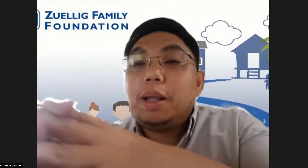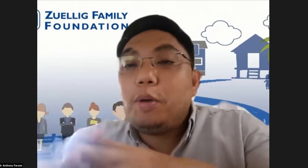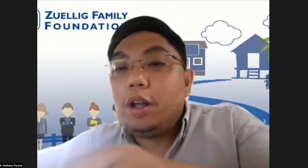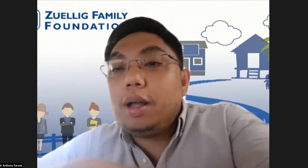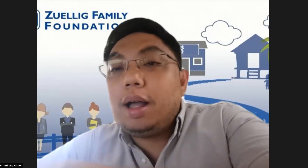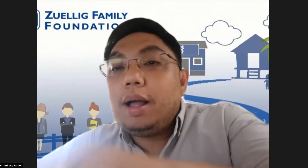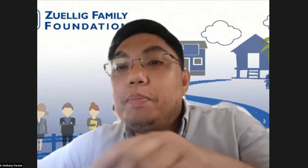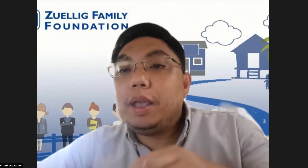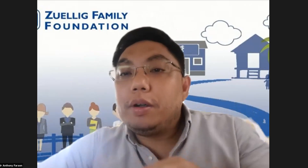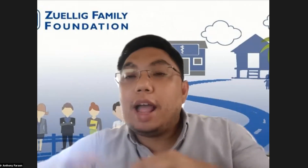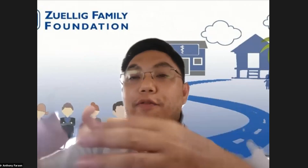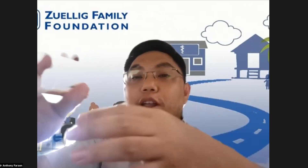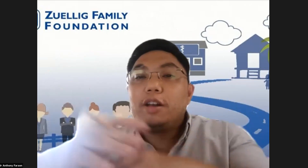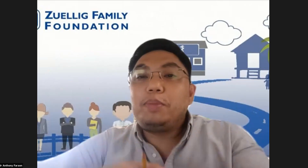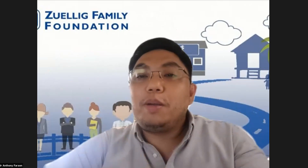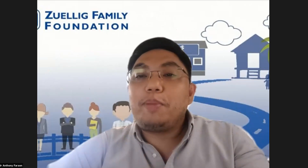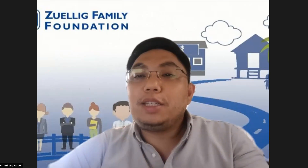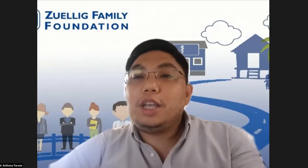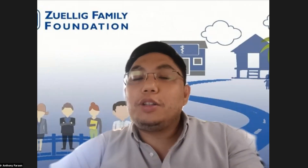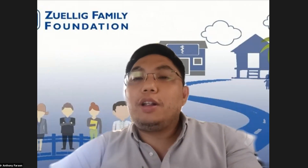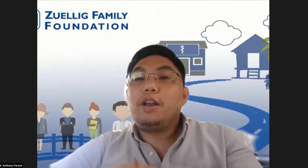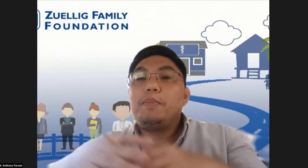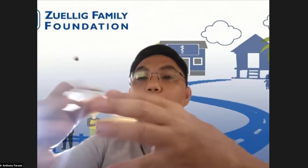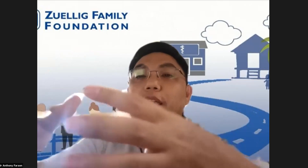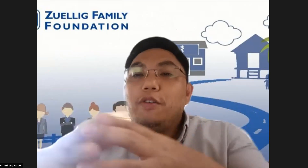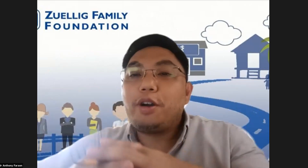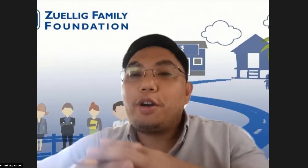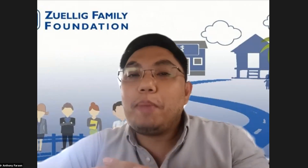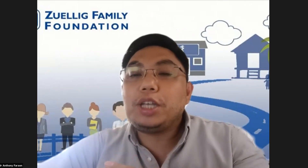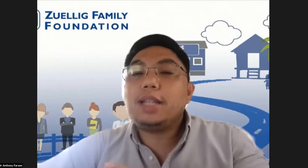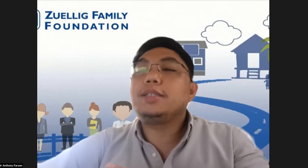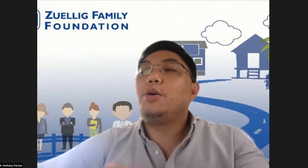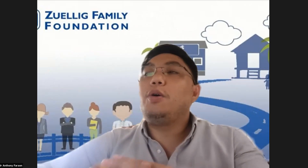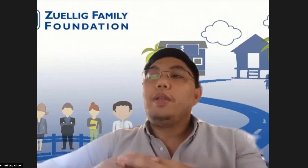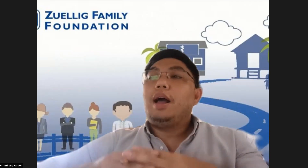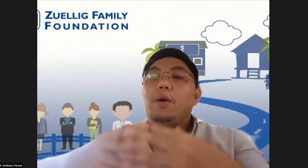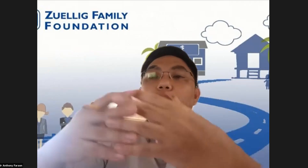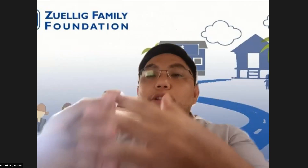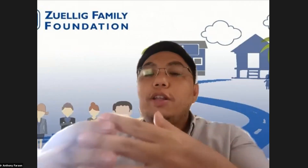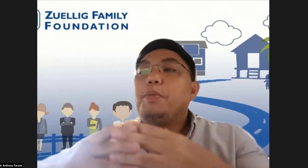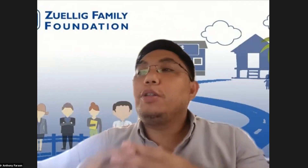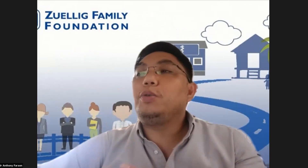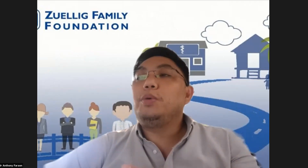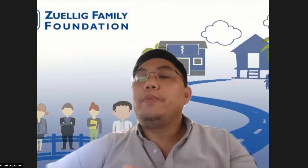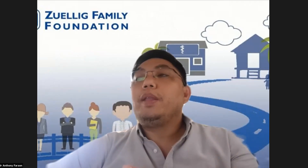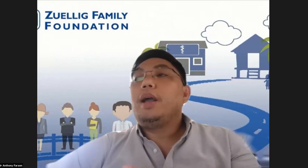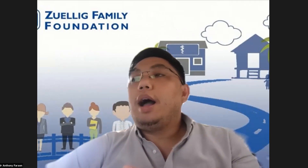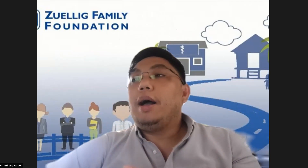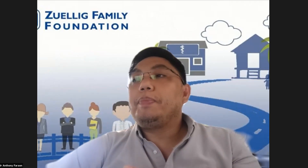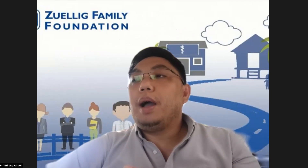Pasensya na po, Mayor Tan, for interrupting your presentation earlier, but we thank you for your patience. So we return na po